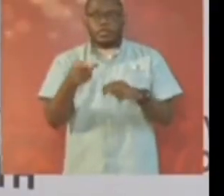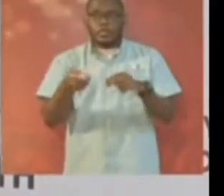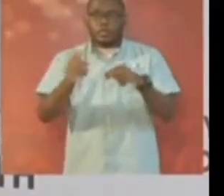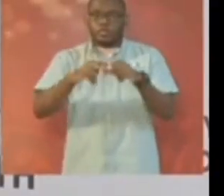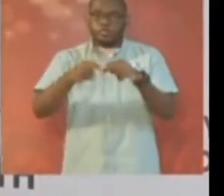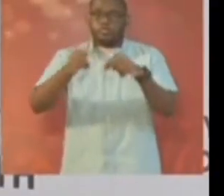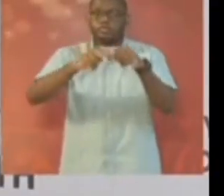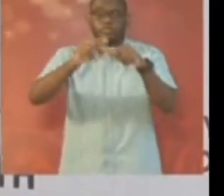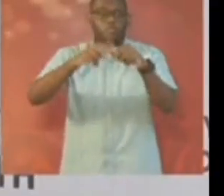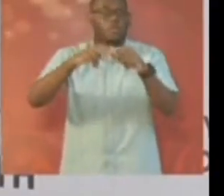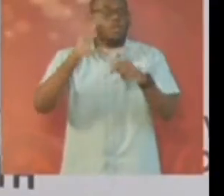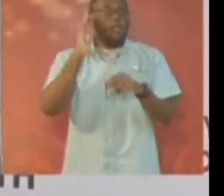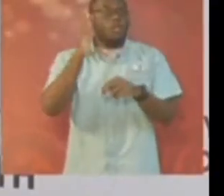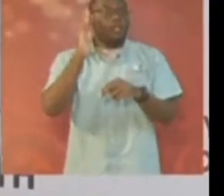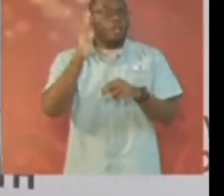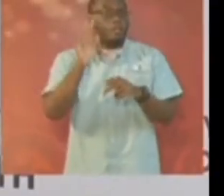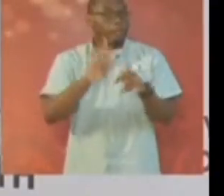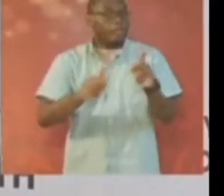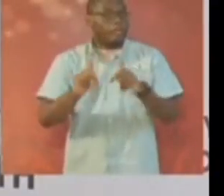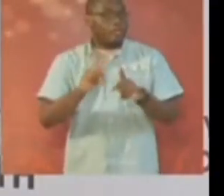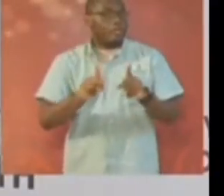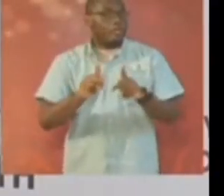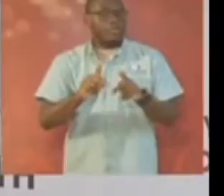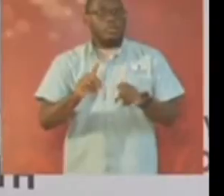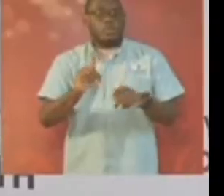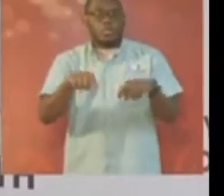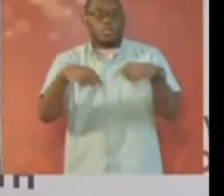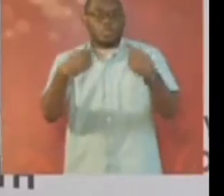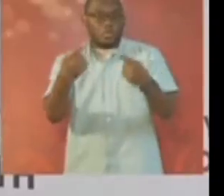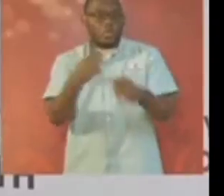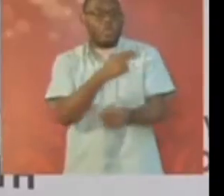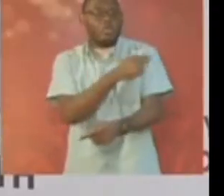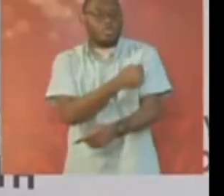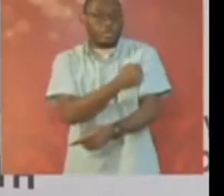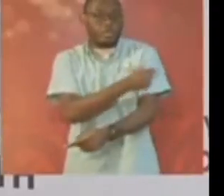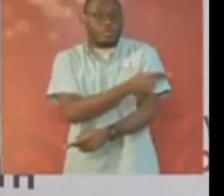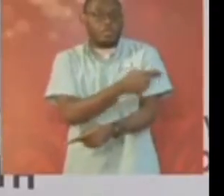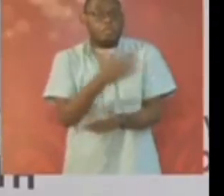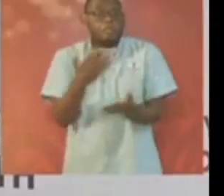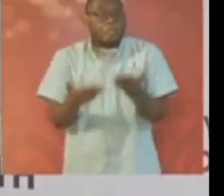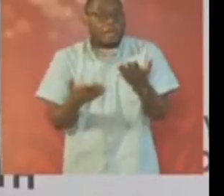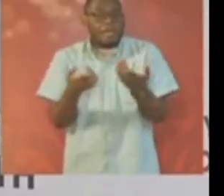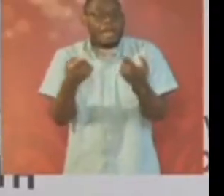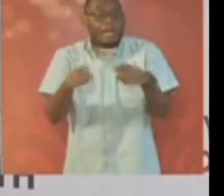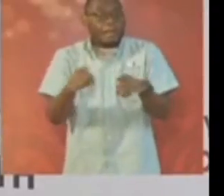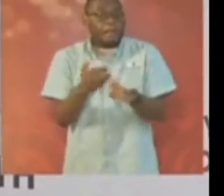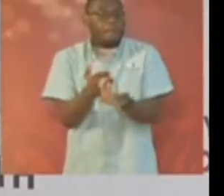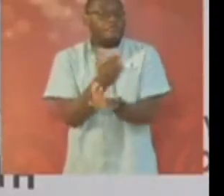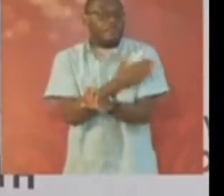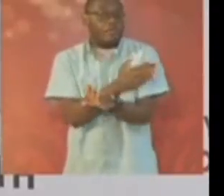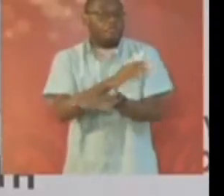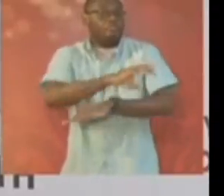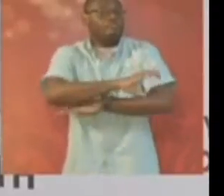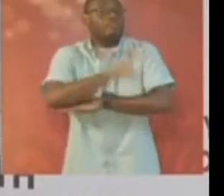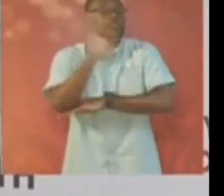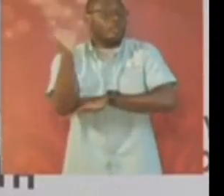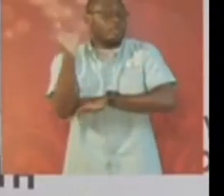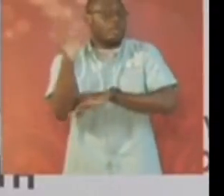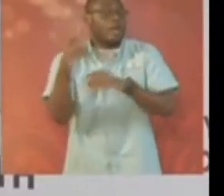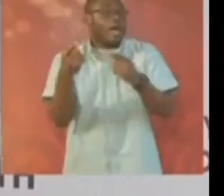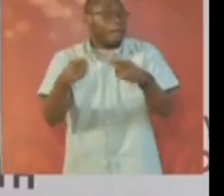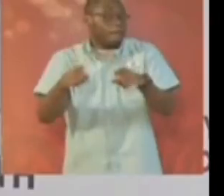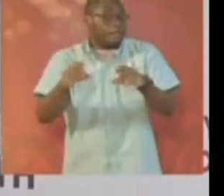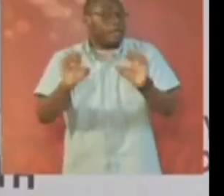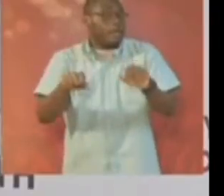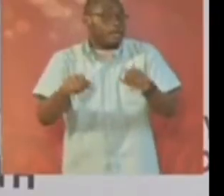capacity even before the end of the year, even before the Christmas season is finished, if we do not make an